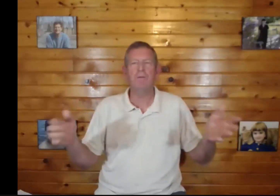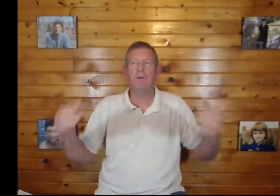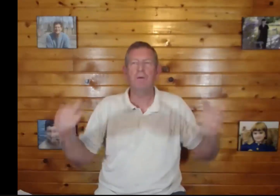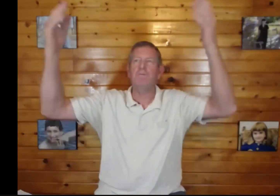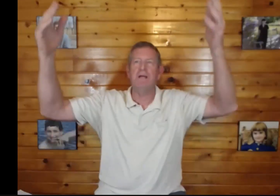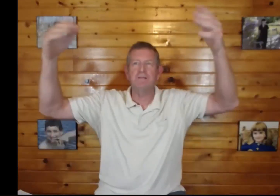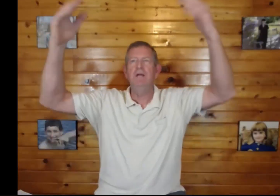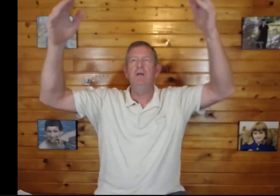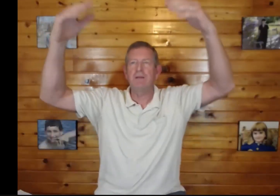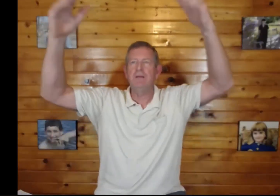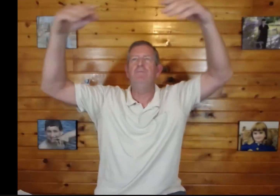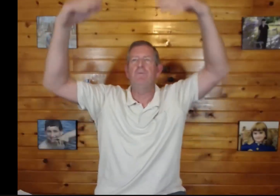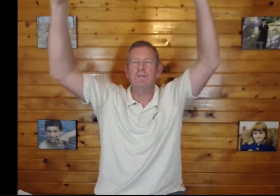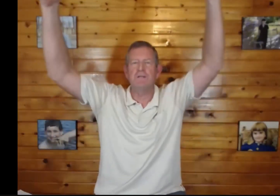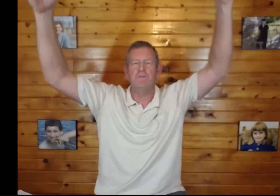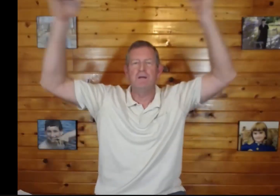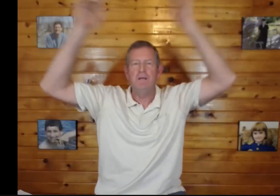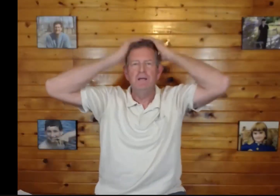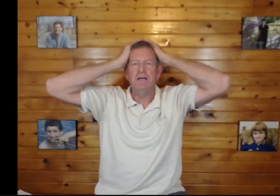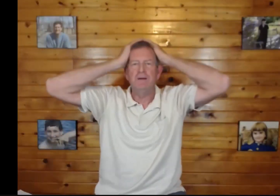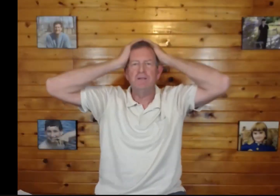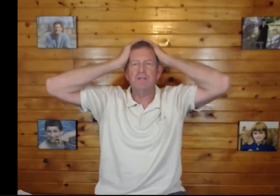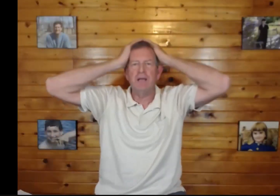general. The north of France, you got the influence of